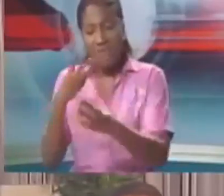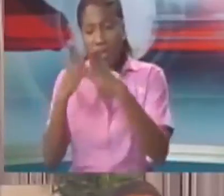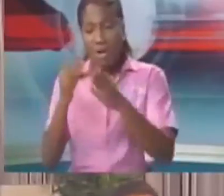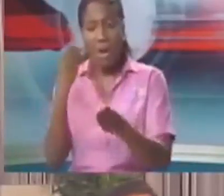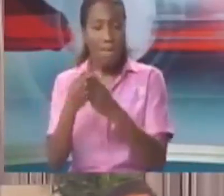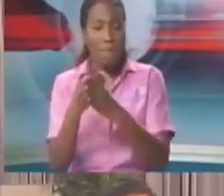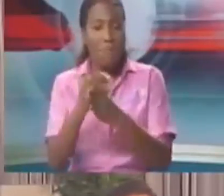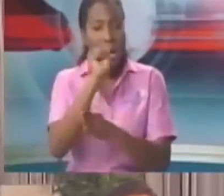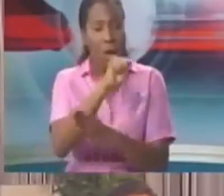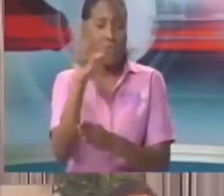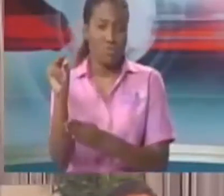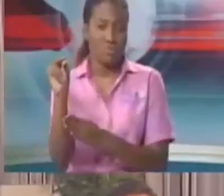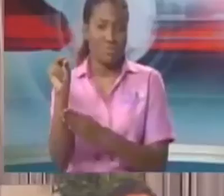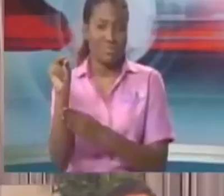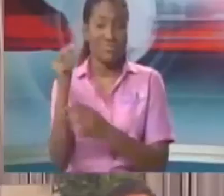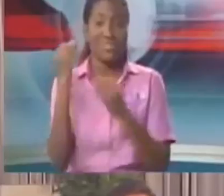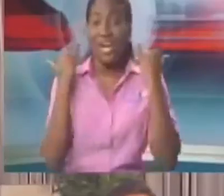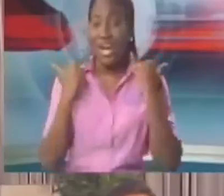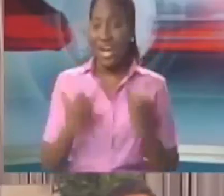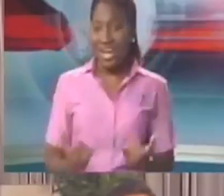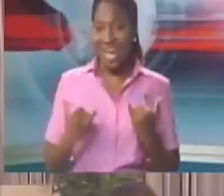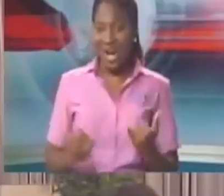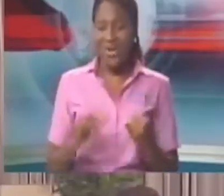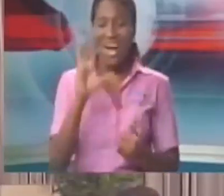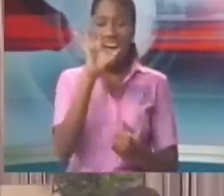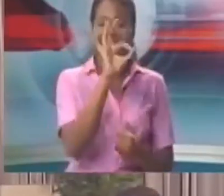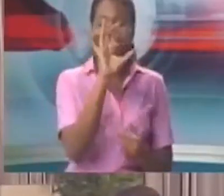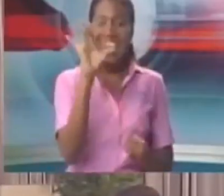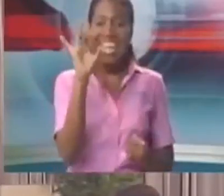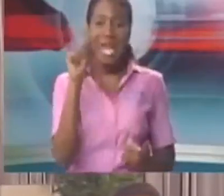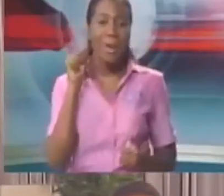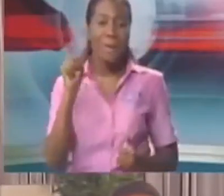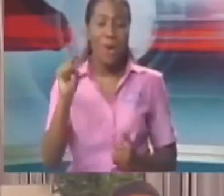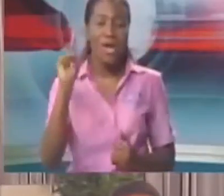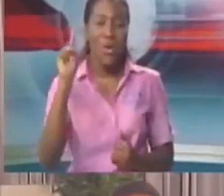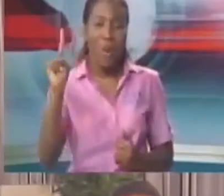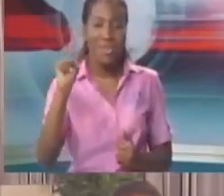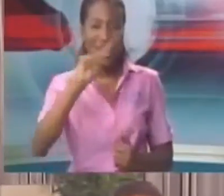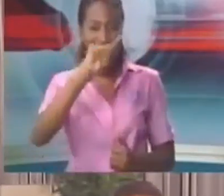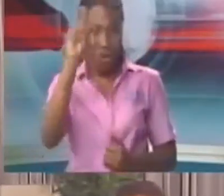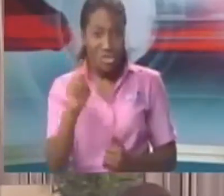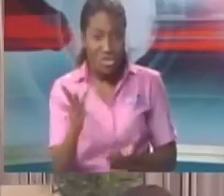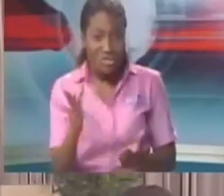so. Okay, we go back to 98.1.